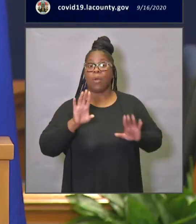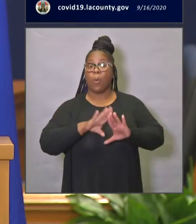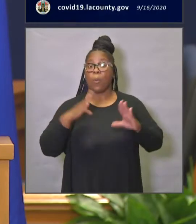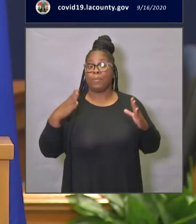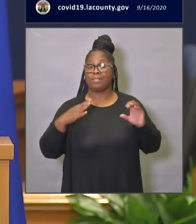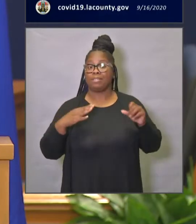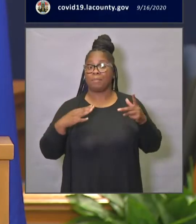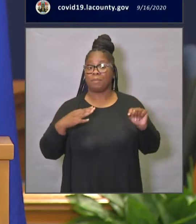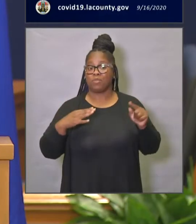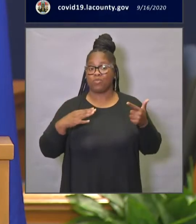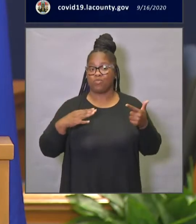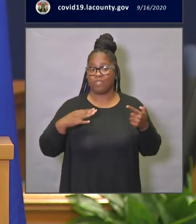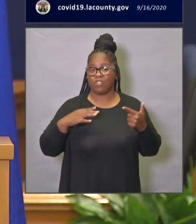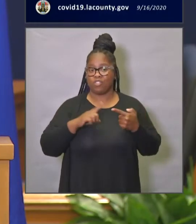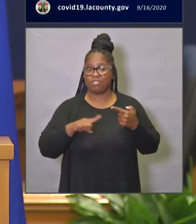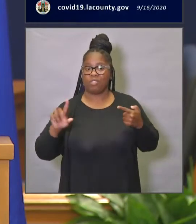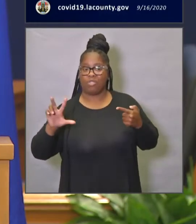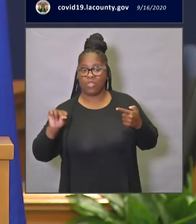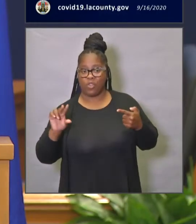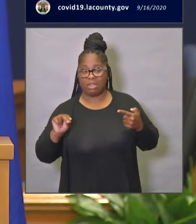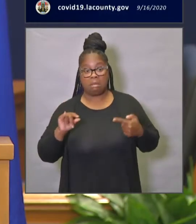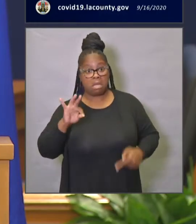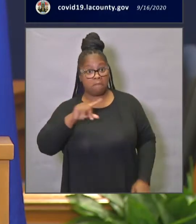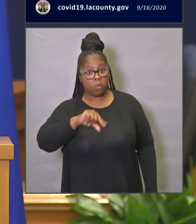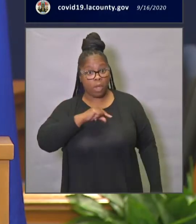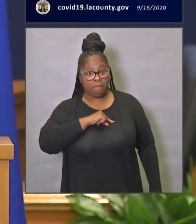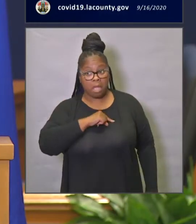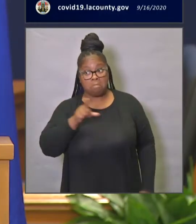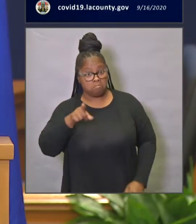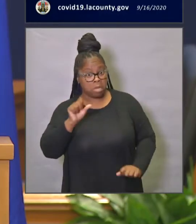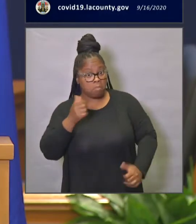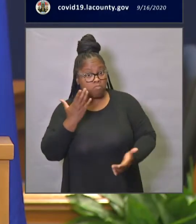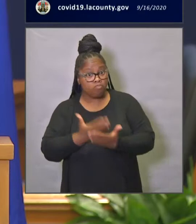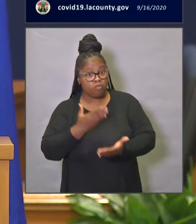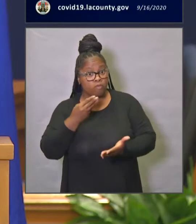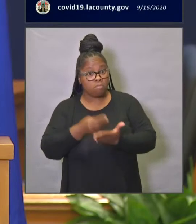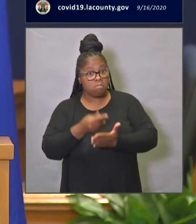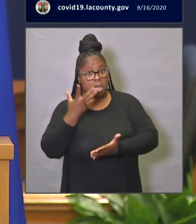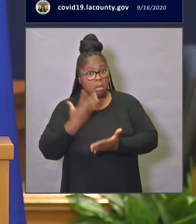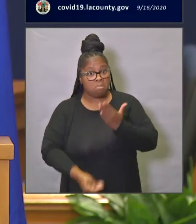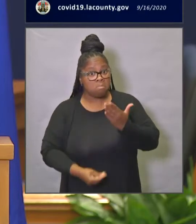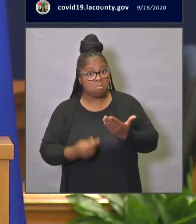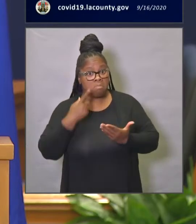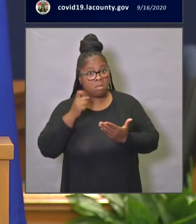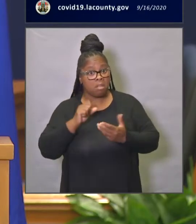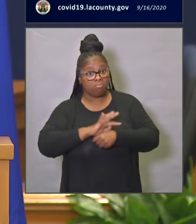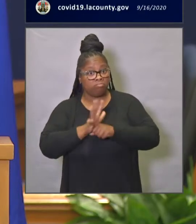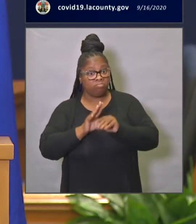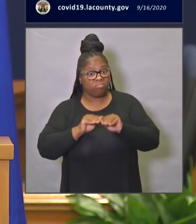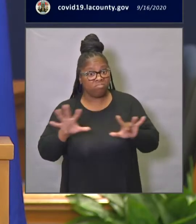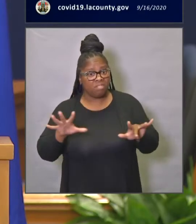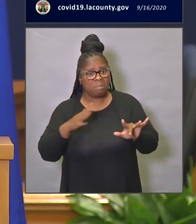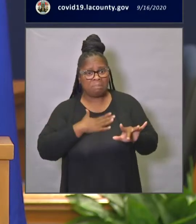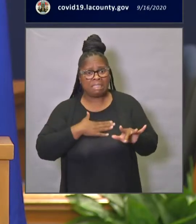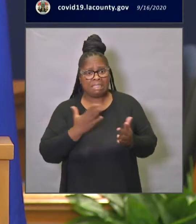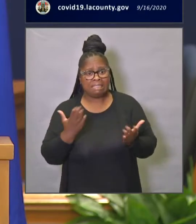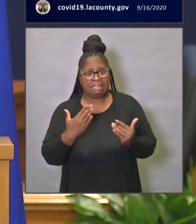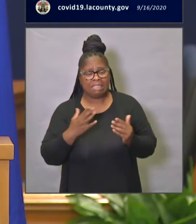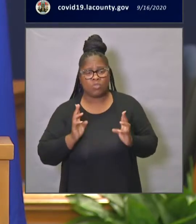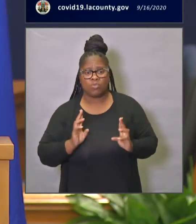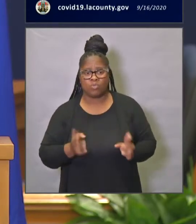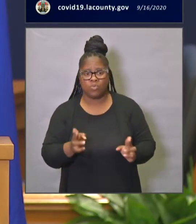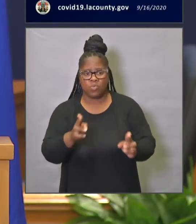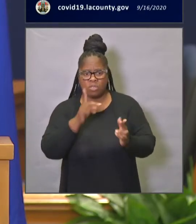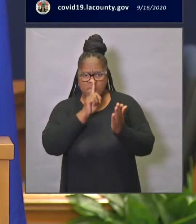eligible nonprofit with a demonstrated loss due to the COVID-19 pandemic, please explore this opportunity quickly and review all